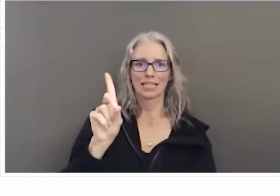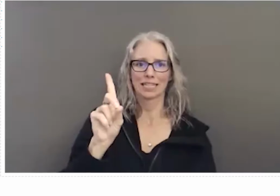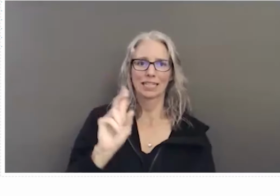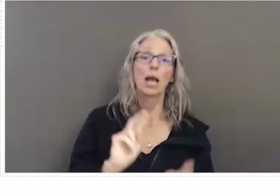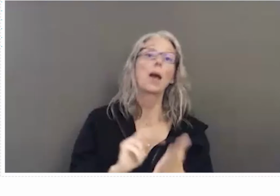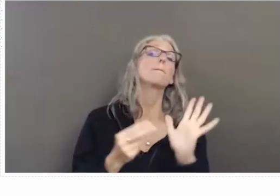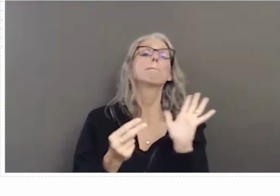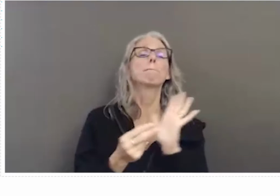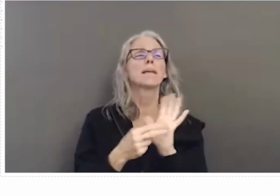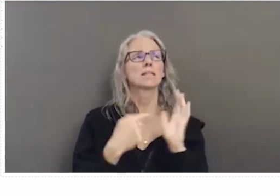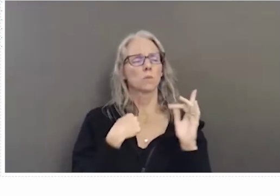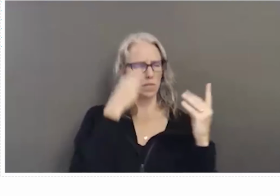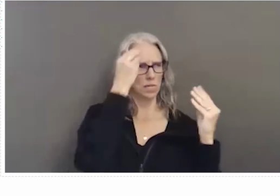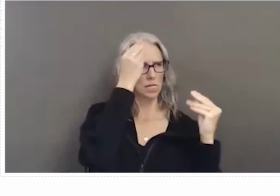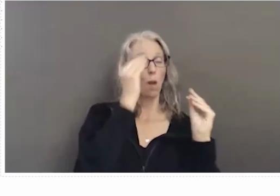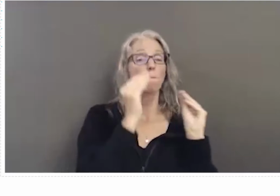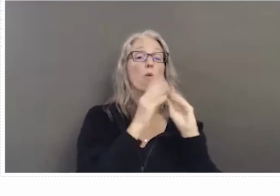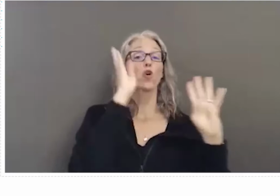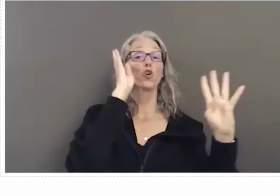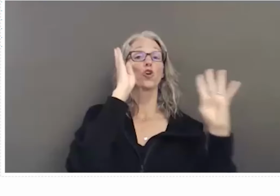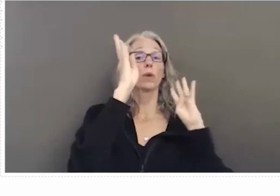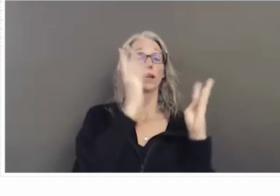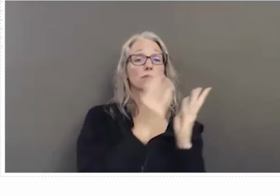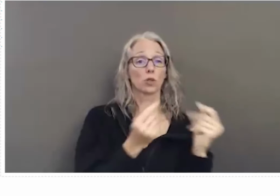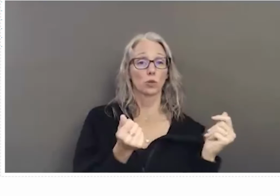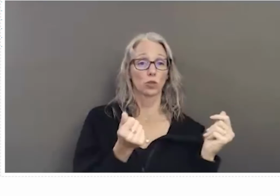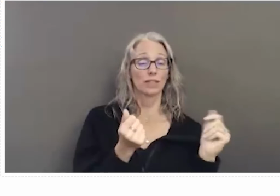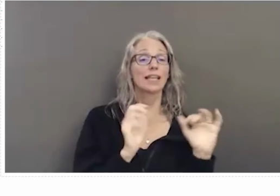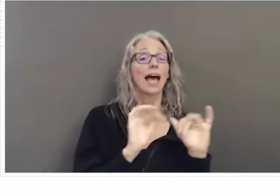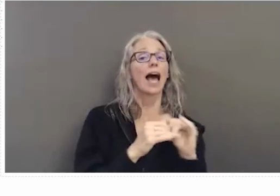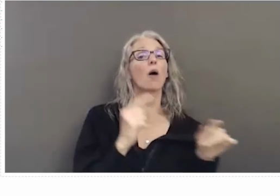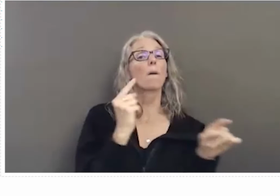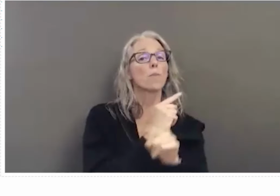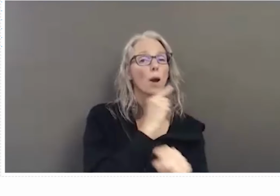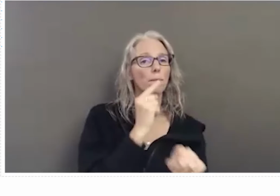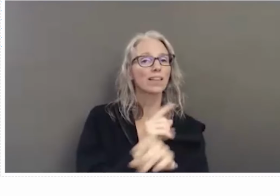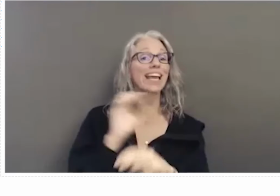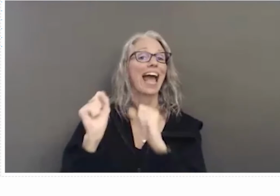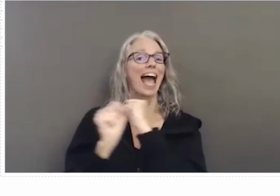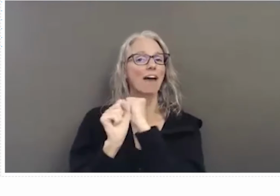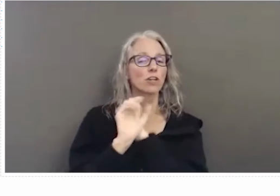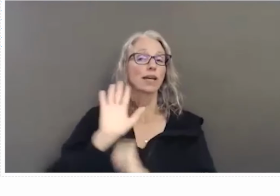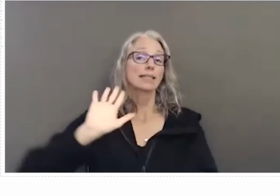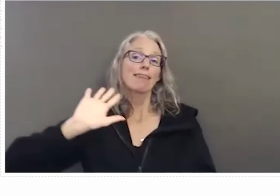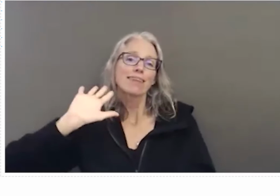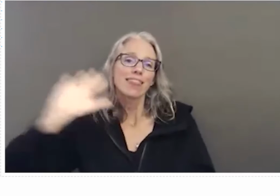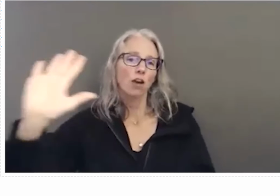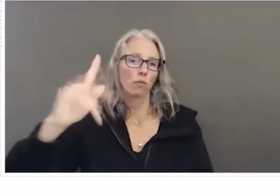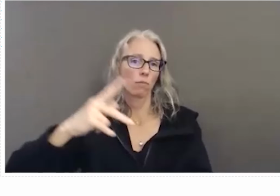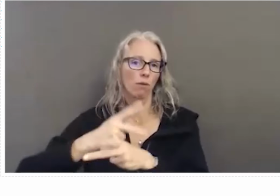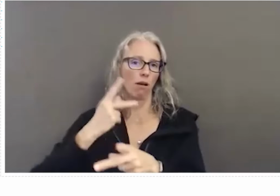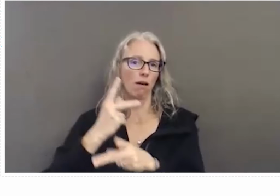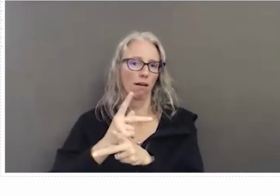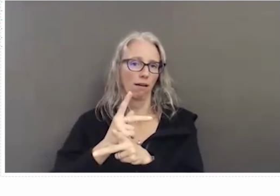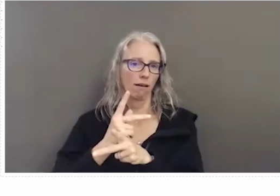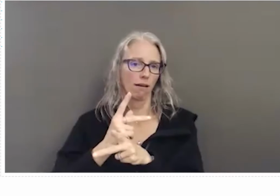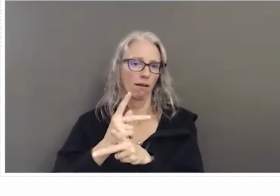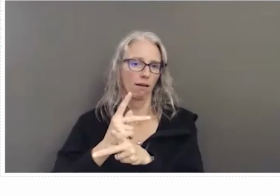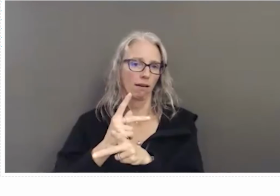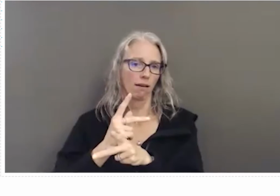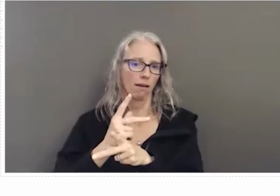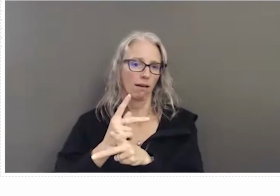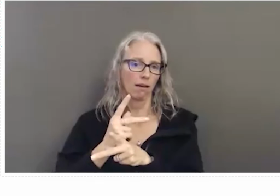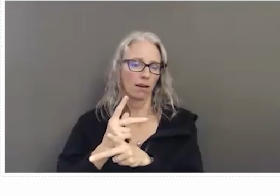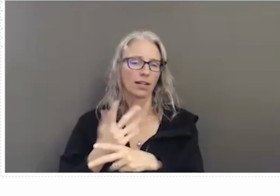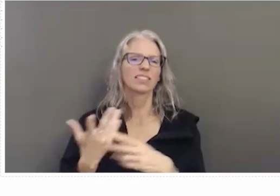to figure out how we could properly advertise the product that they were talking about. It's a raffle that we're working on with